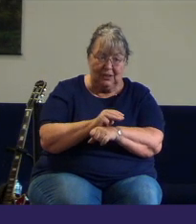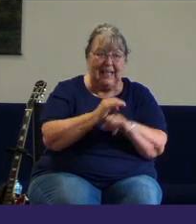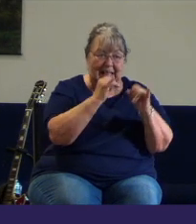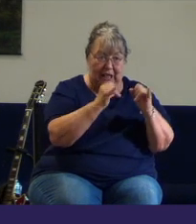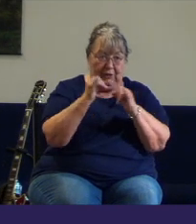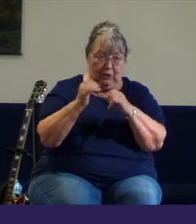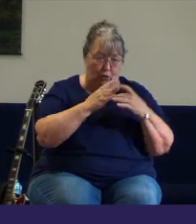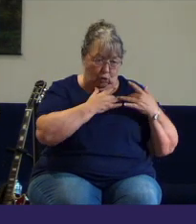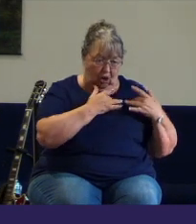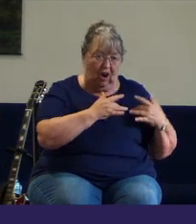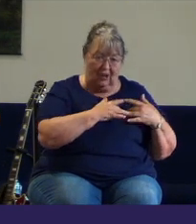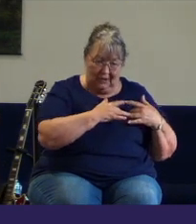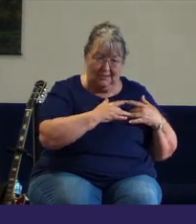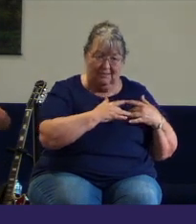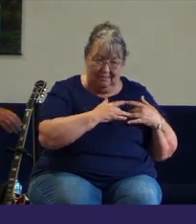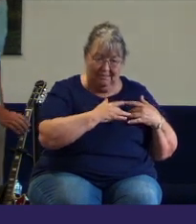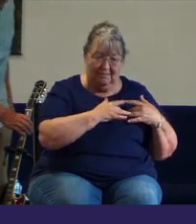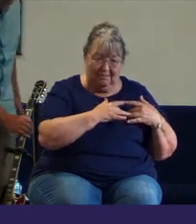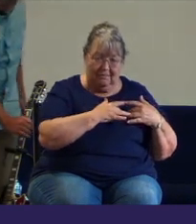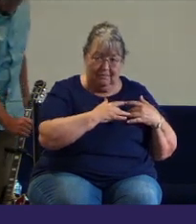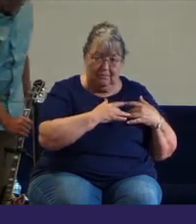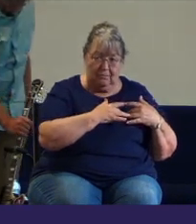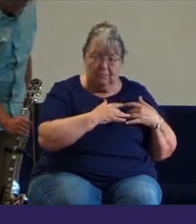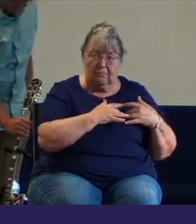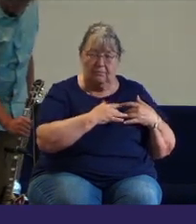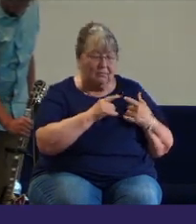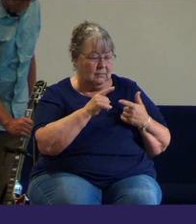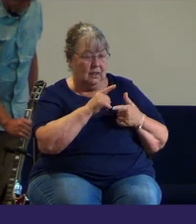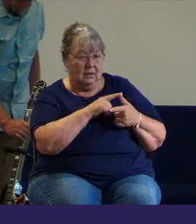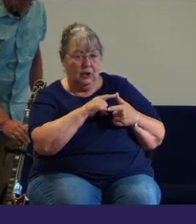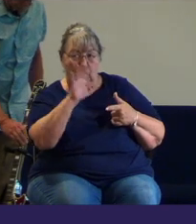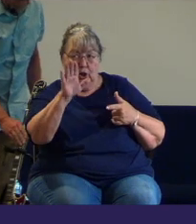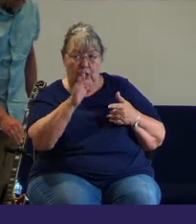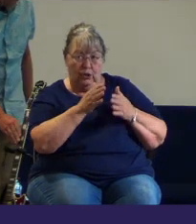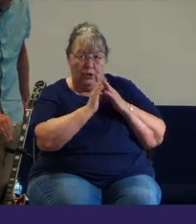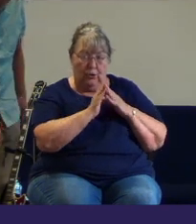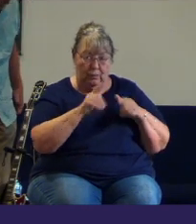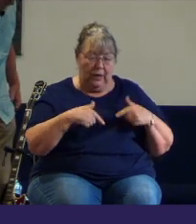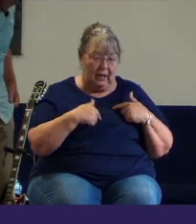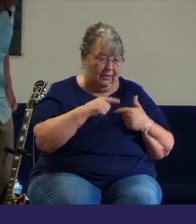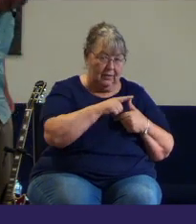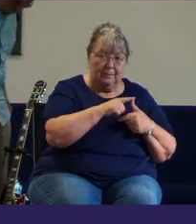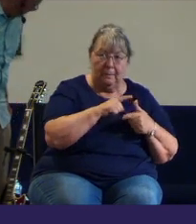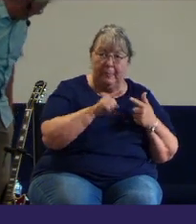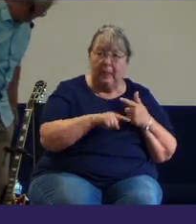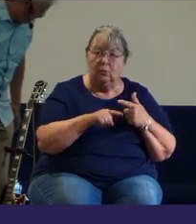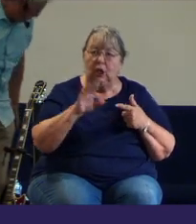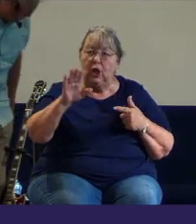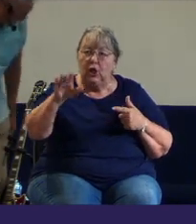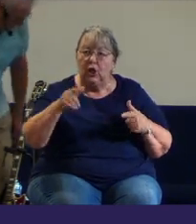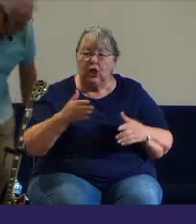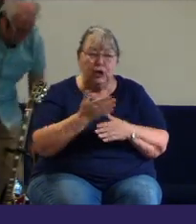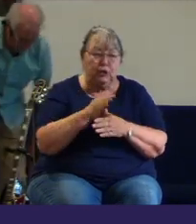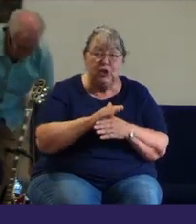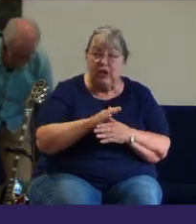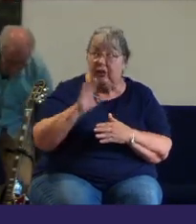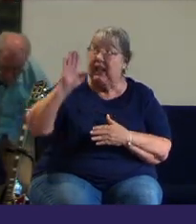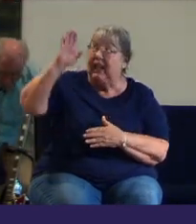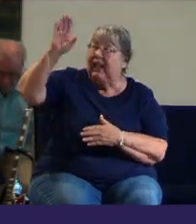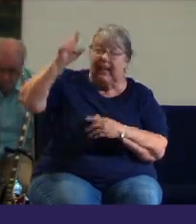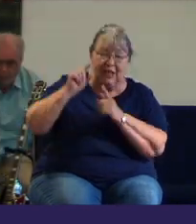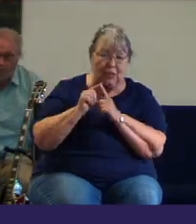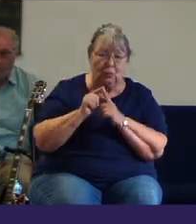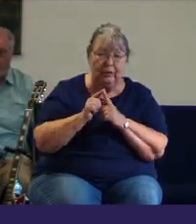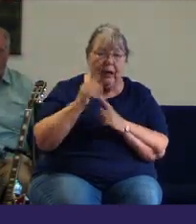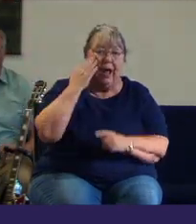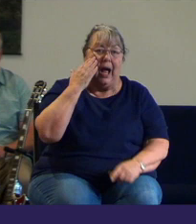hearts. So what's your prayer life? Secondly, are you sharing his word? I know every hand would go up